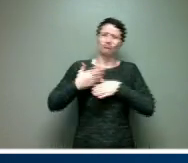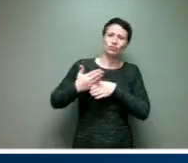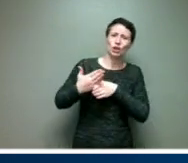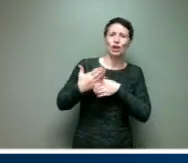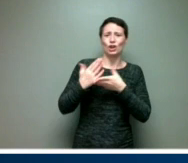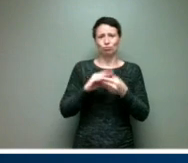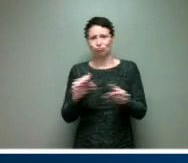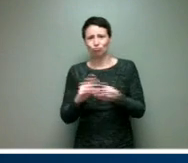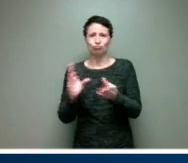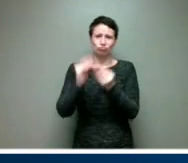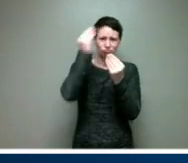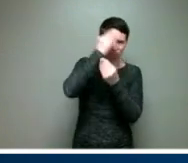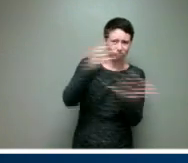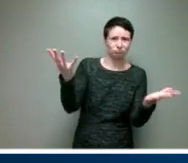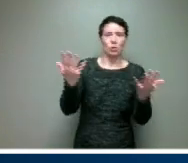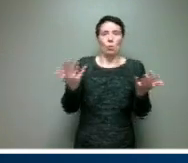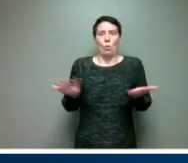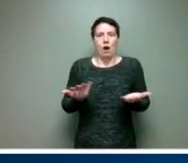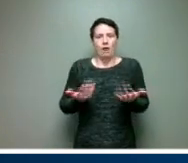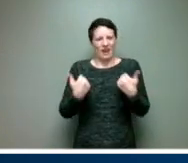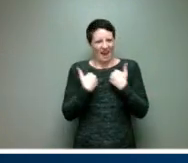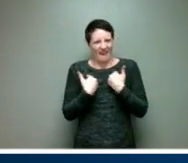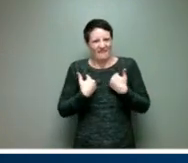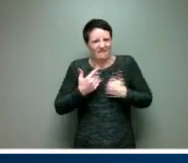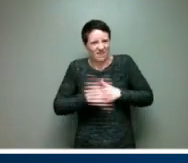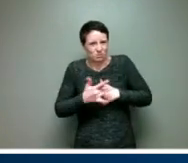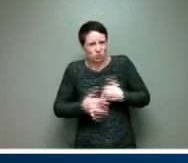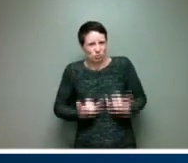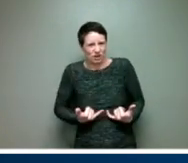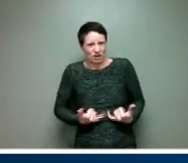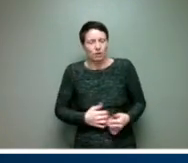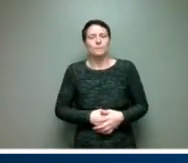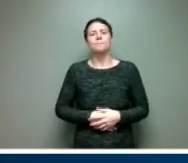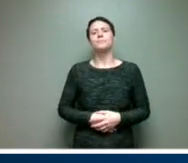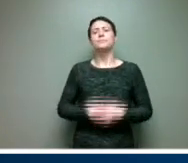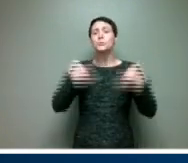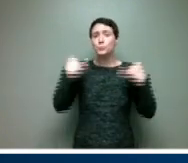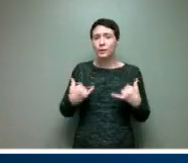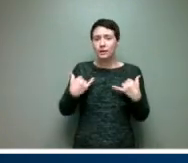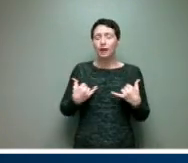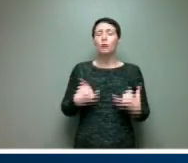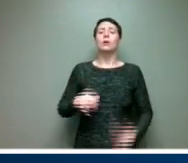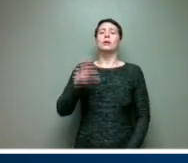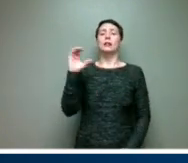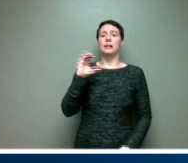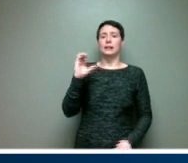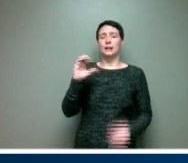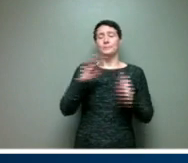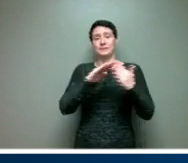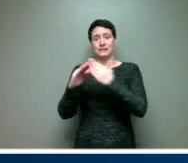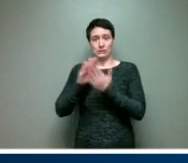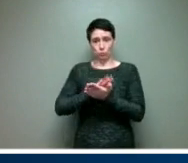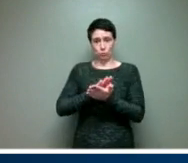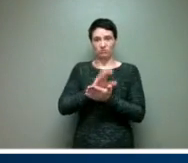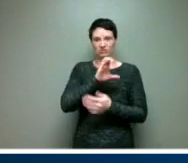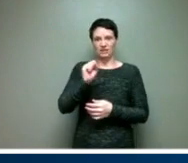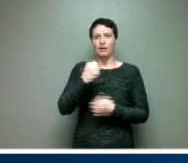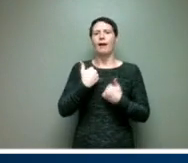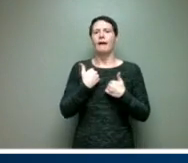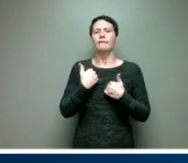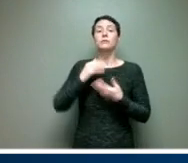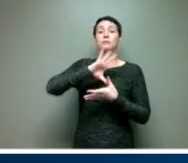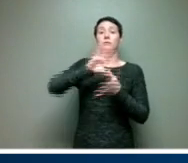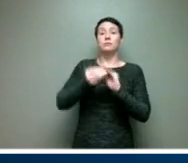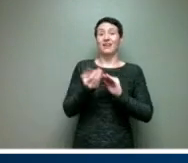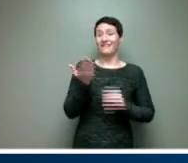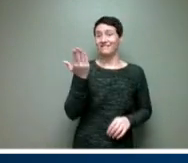in Columbus City Schools. And right now in Columbus City Schools, we have 15 feeding sites is what we call